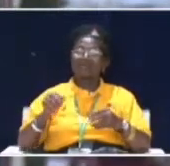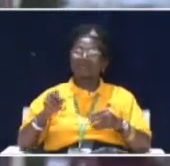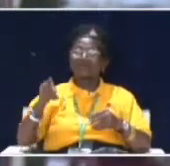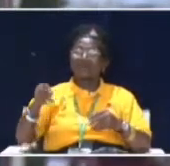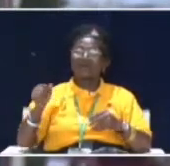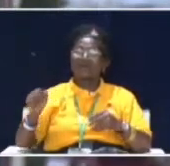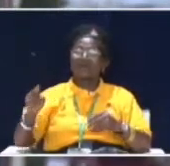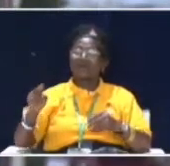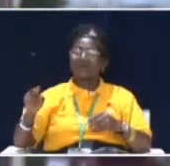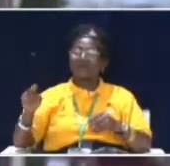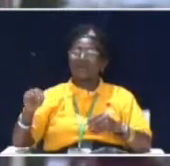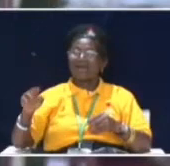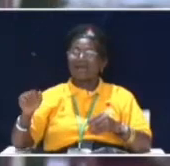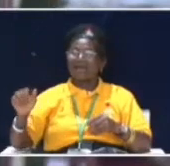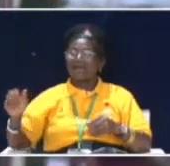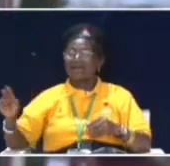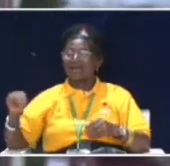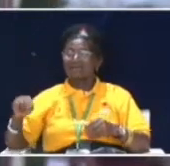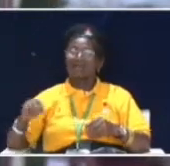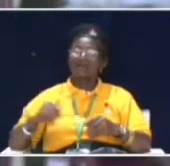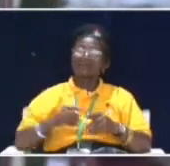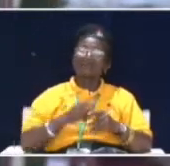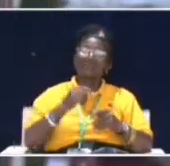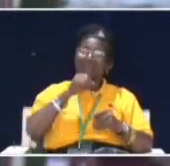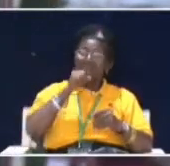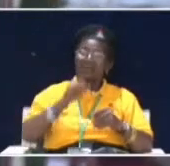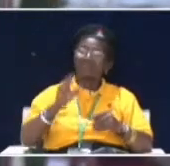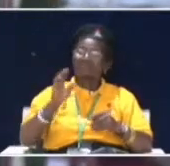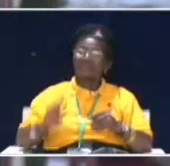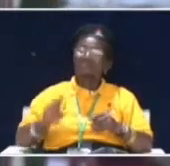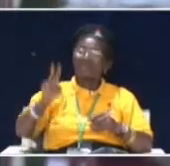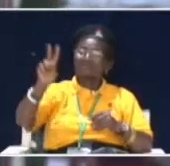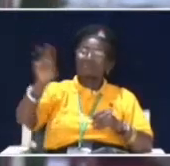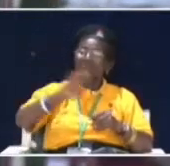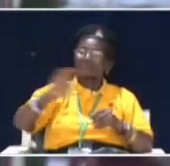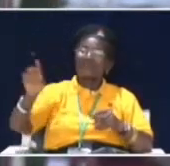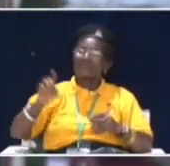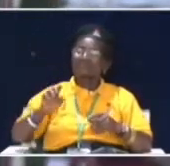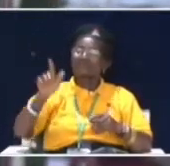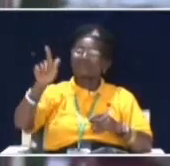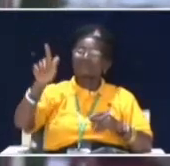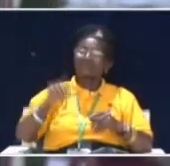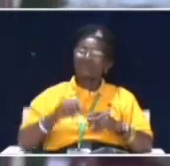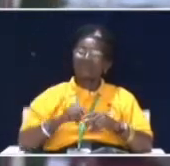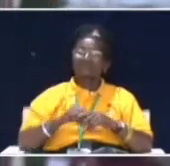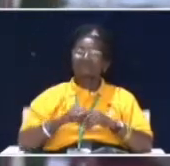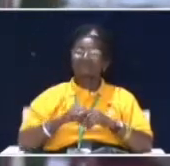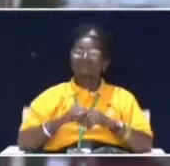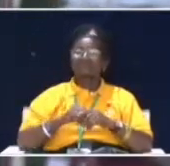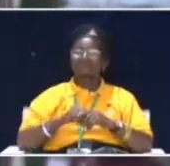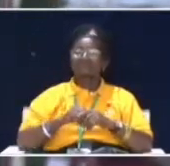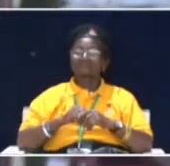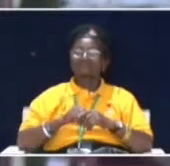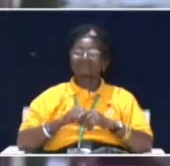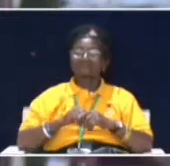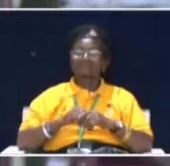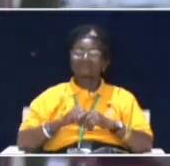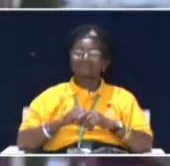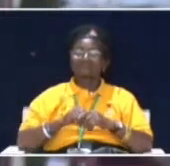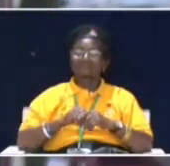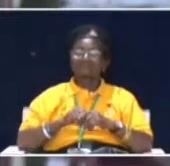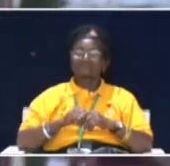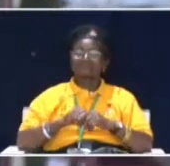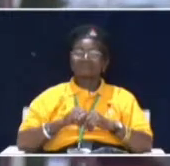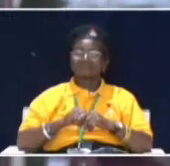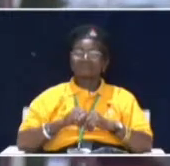from First Samuel chapter 2 verse 21. Gege bi ti Hannah ni iwe Samuel kini orikeji ese